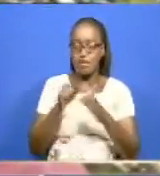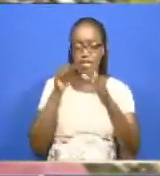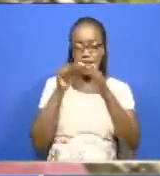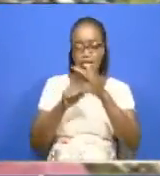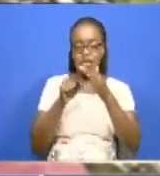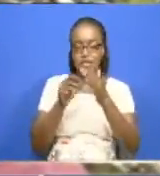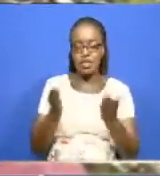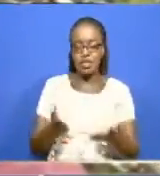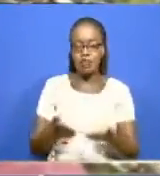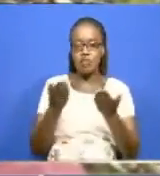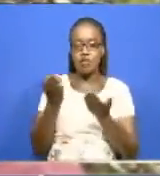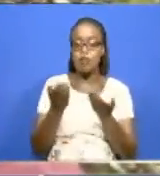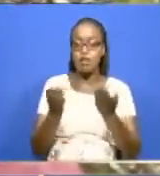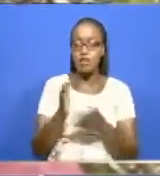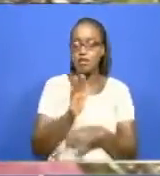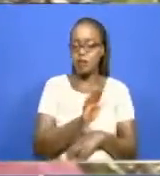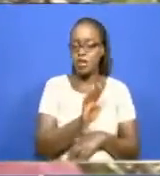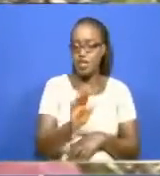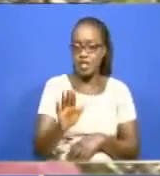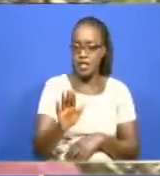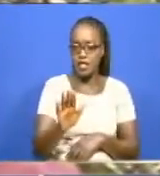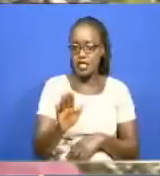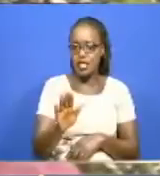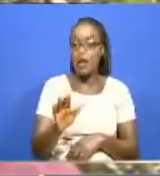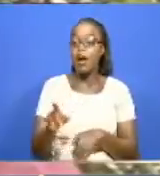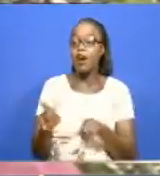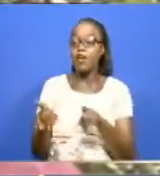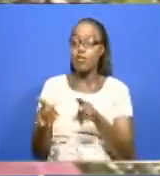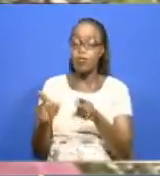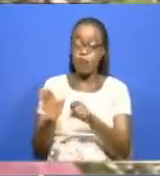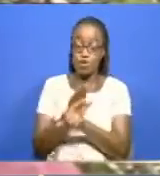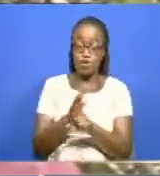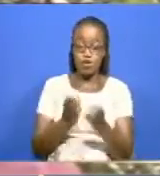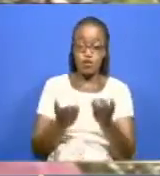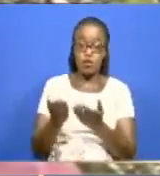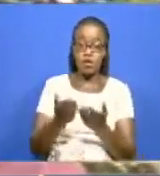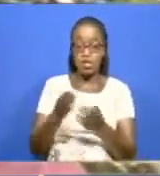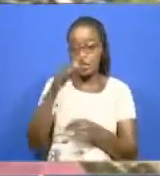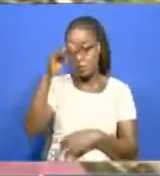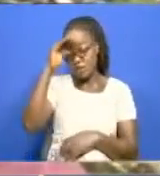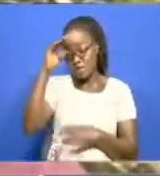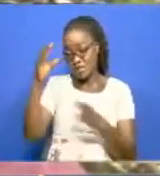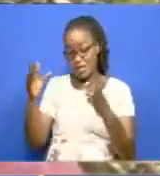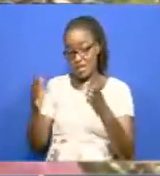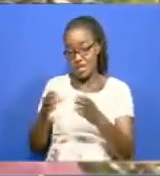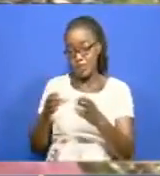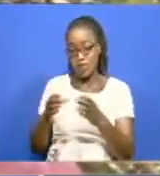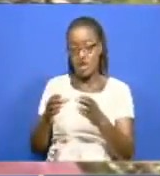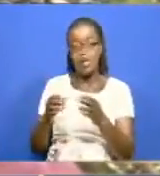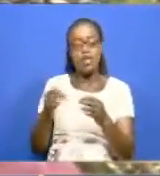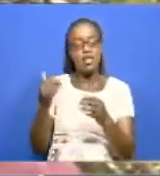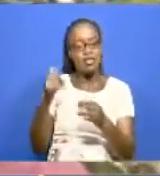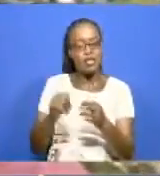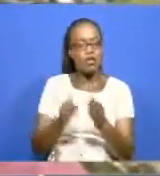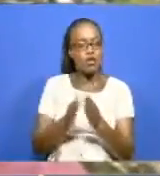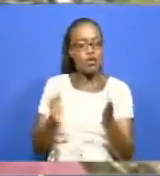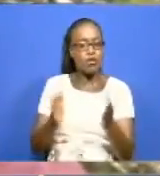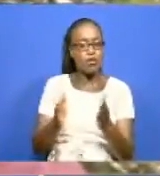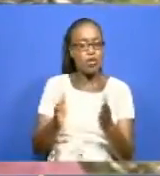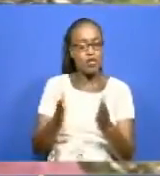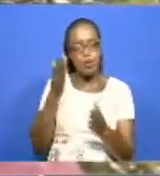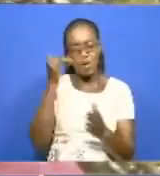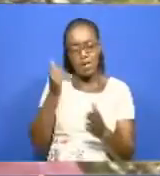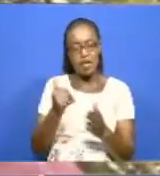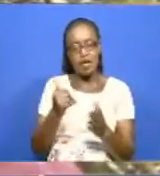or restart their businesses. Kithu said most of these businesses, such as bars and clubs, are yet to be reopened owing to lack of